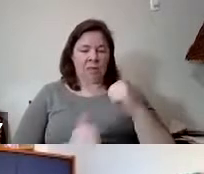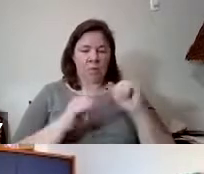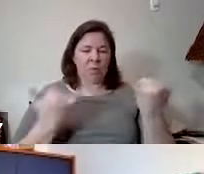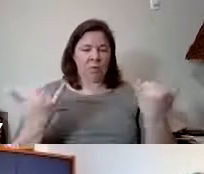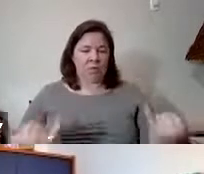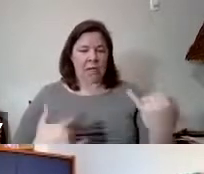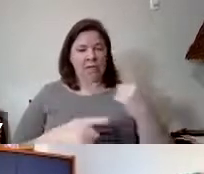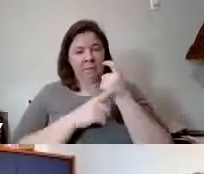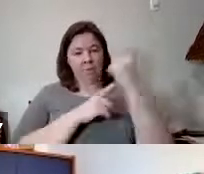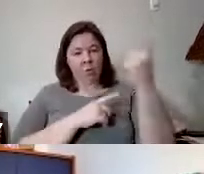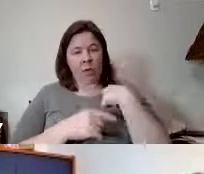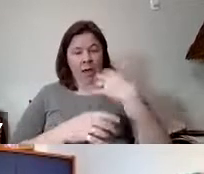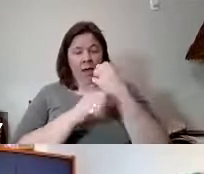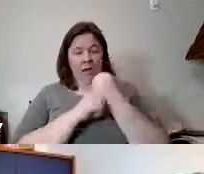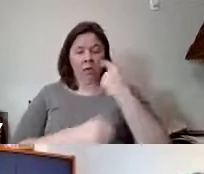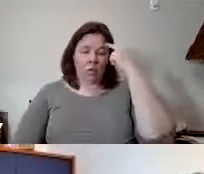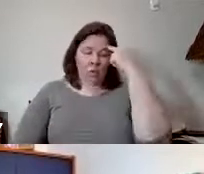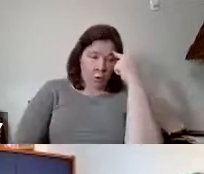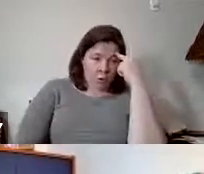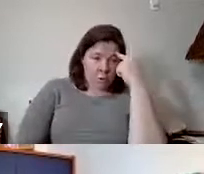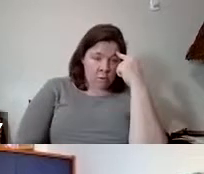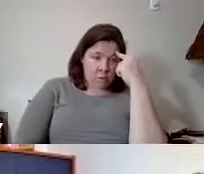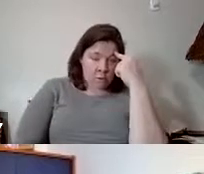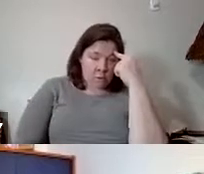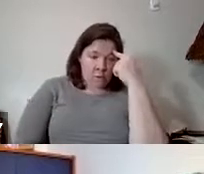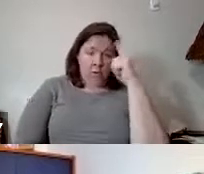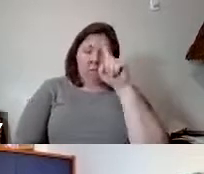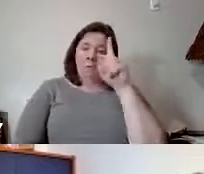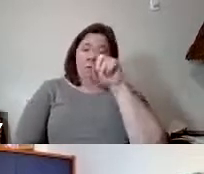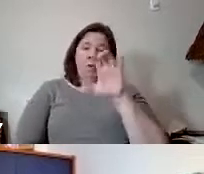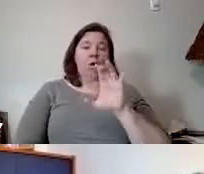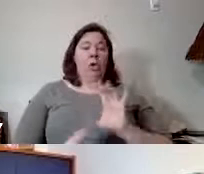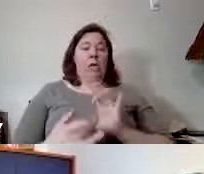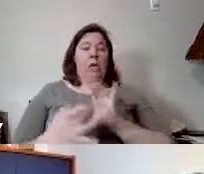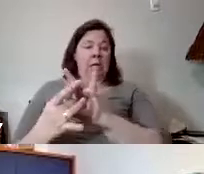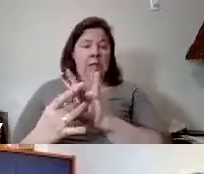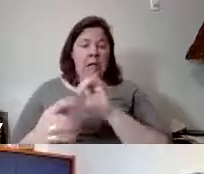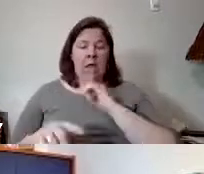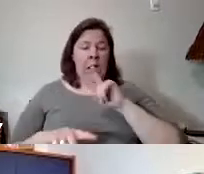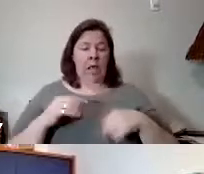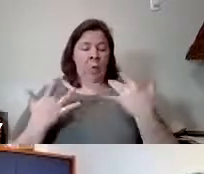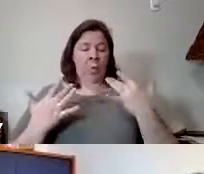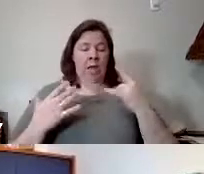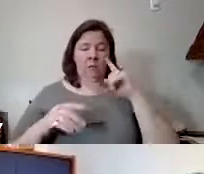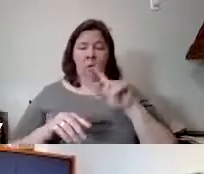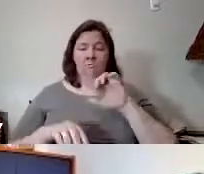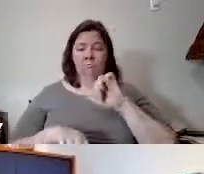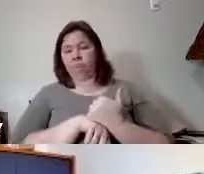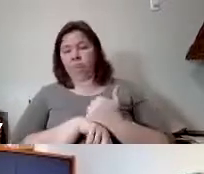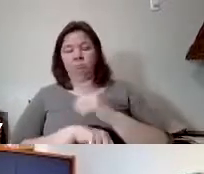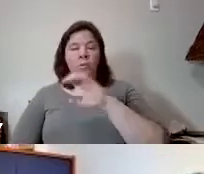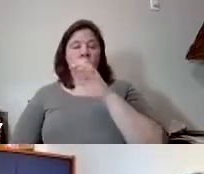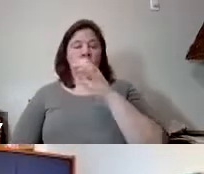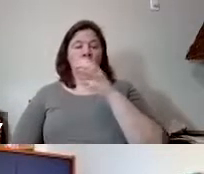call. I just thought immediately of O-Connect. I'm saying I can't wait for O-Connect to come through because that